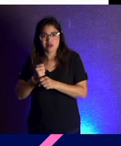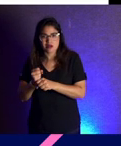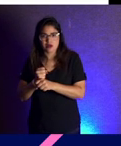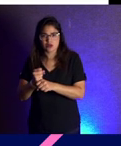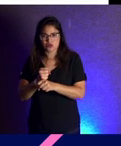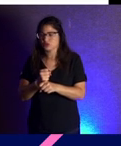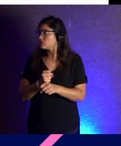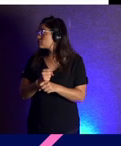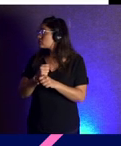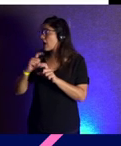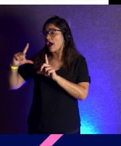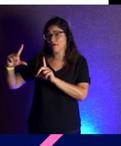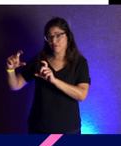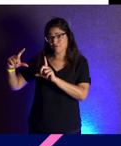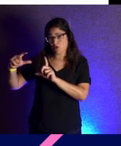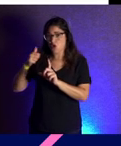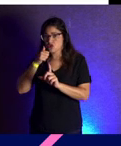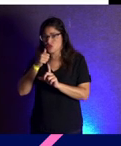la mujer que está adoptando